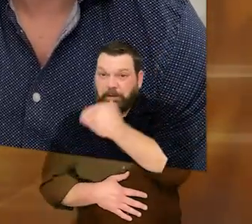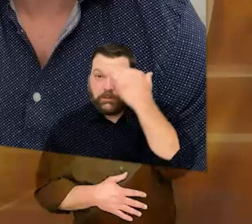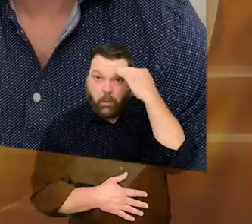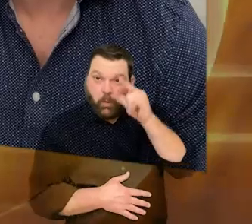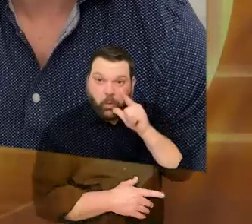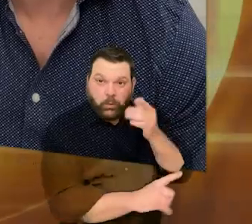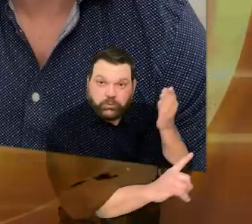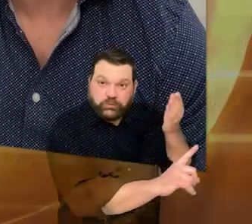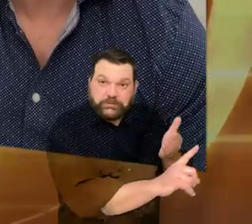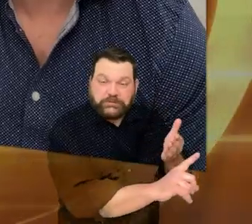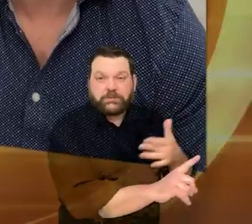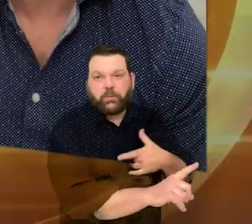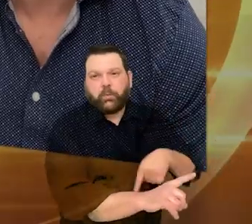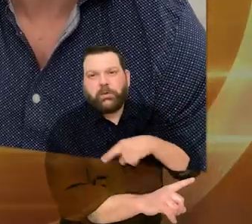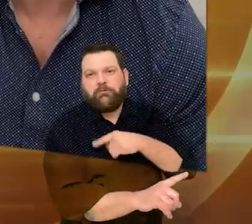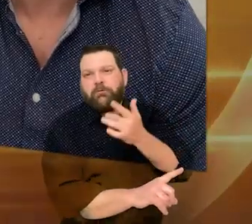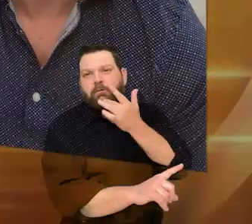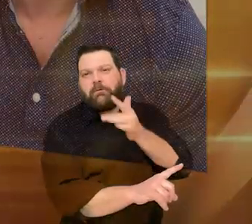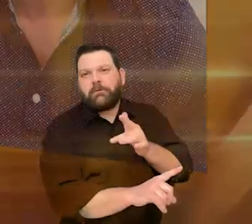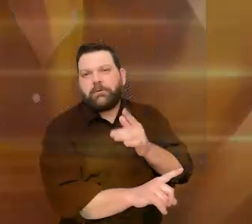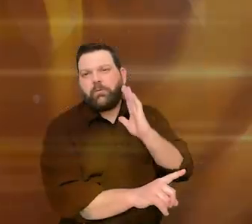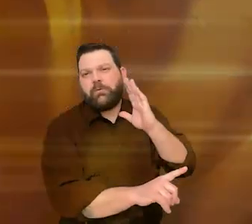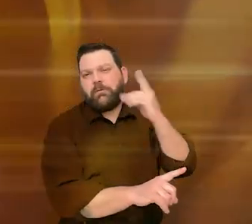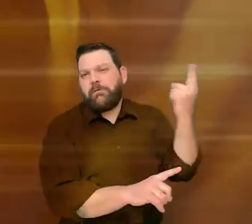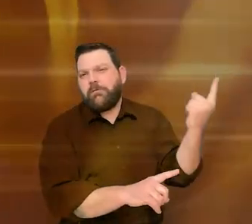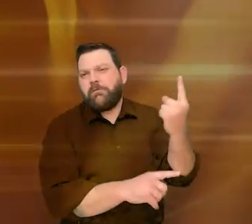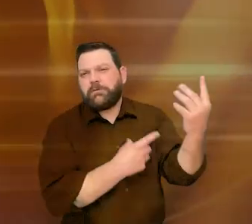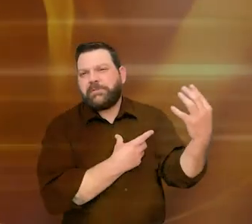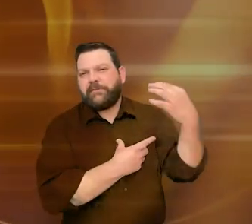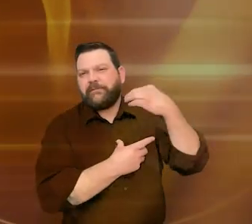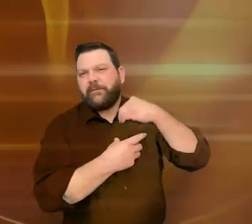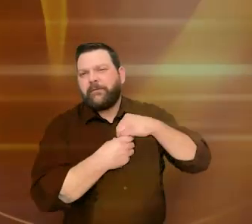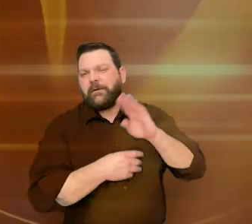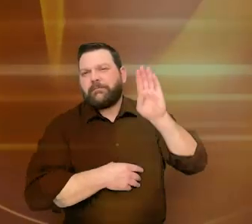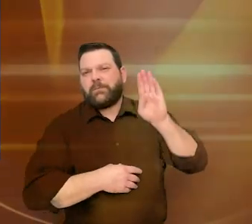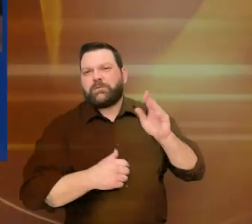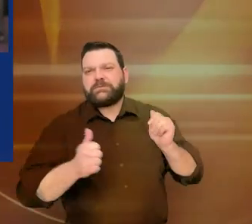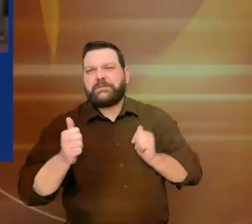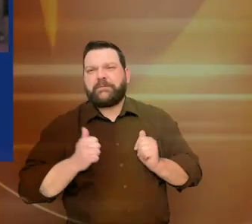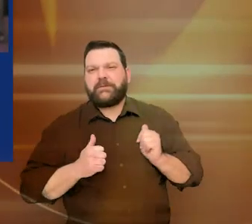and she'll always be a part of our Boston Theater Ensemble.